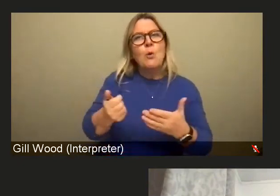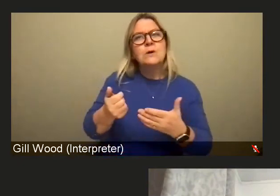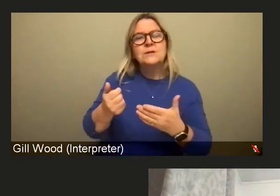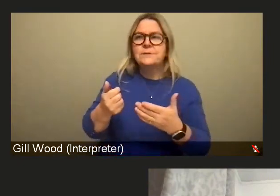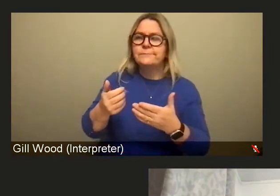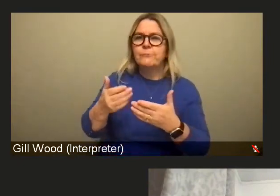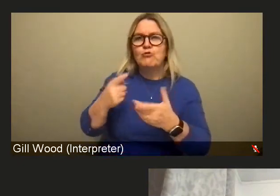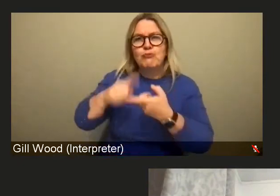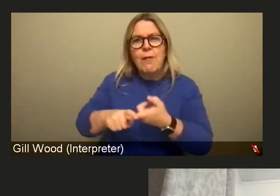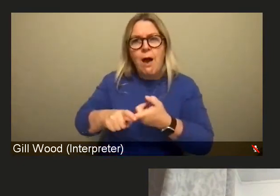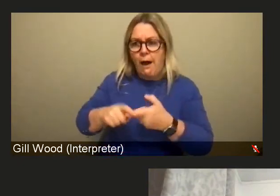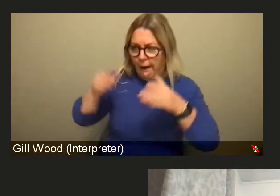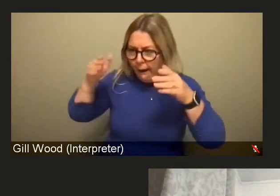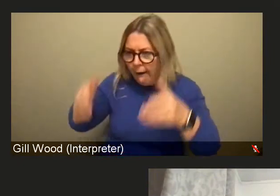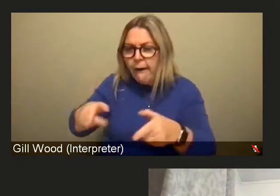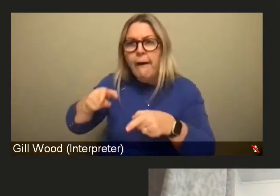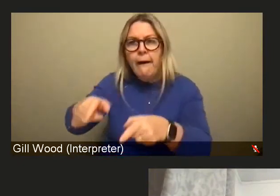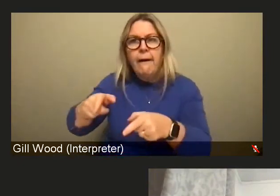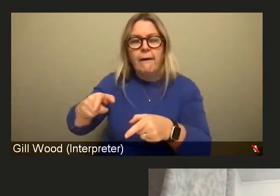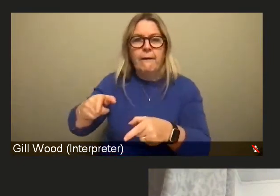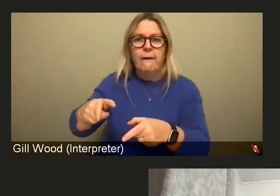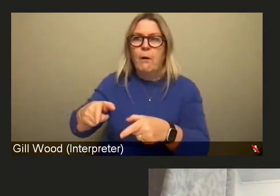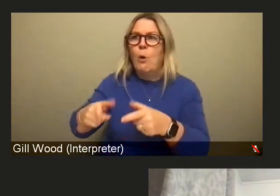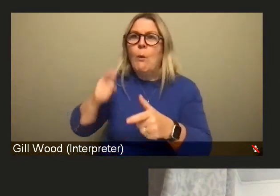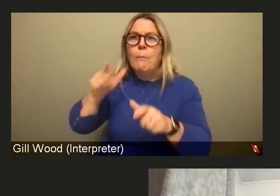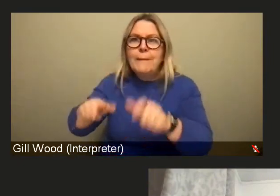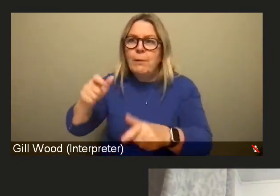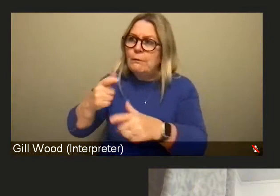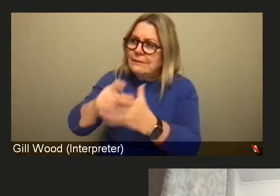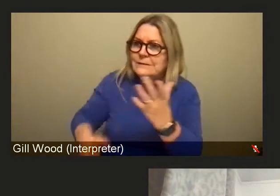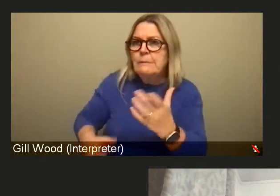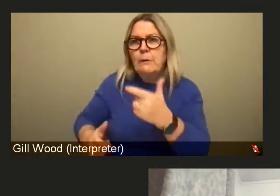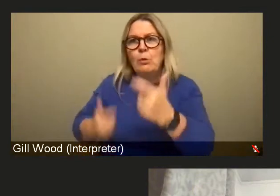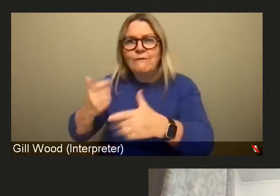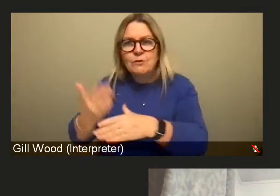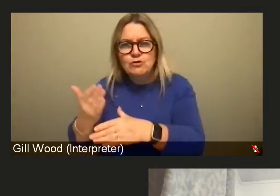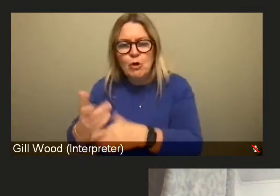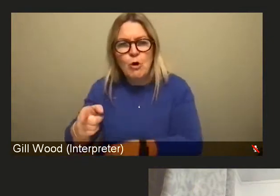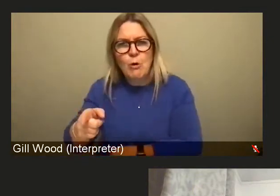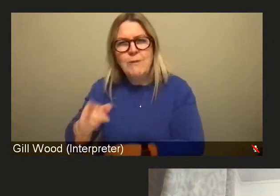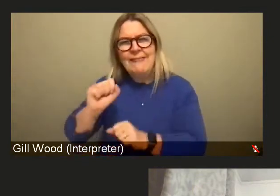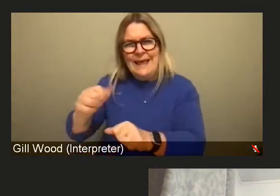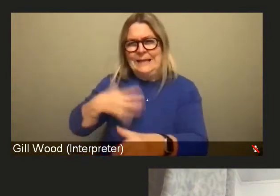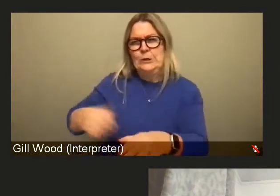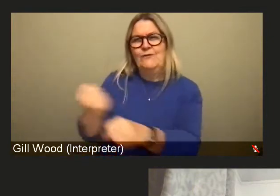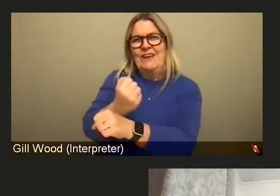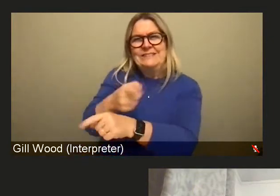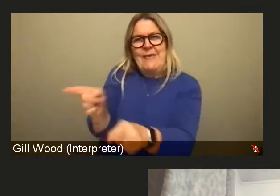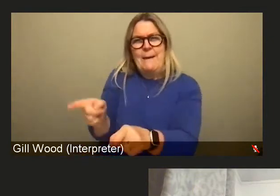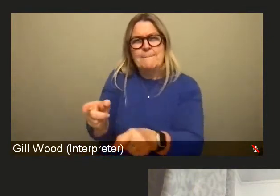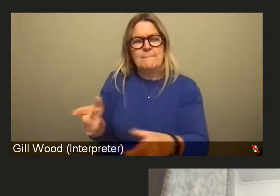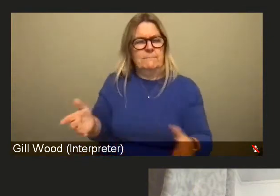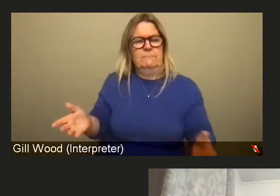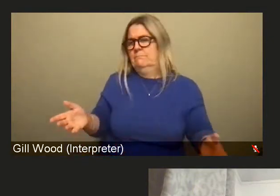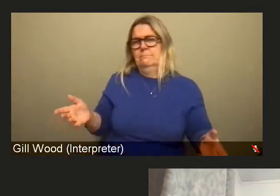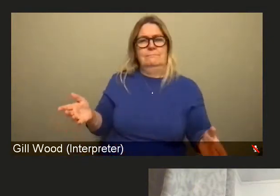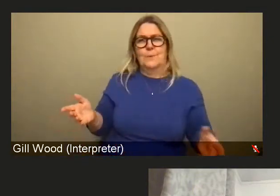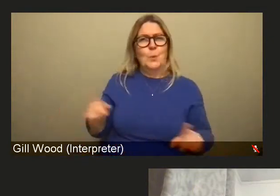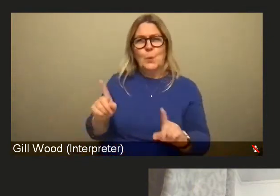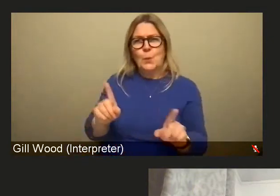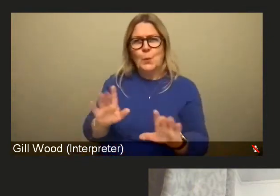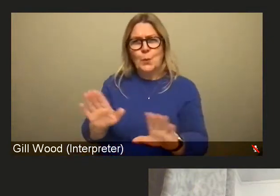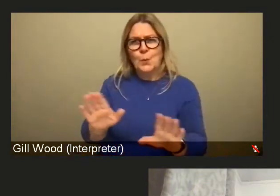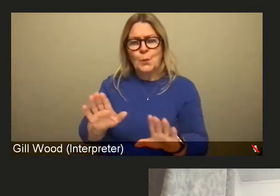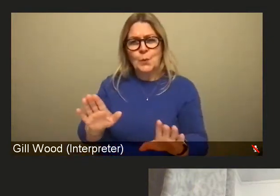of deficit model, as if that is a problem, the individual who needs to be fixed. I think from our perspective, there